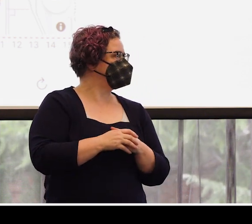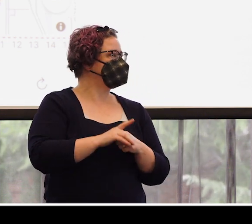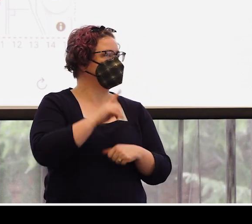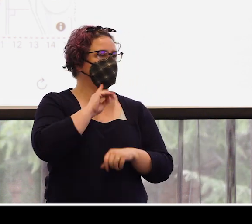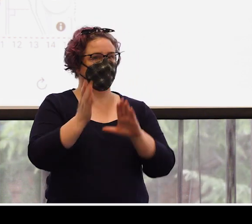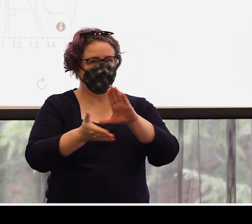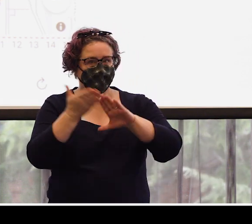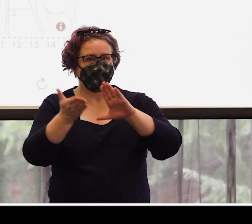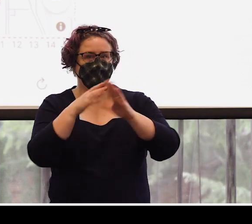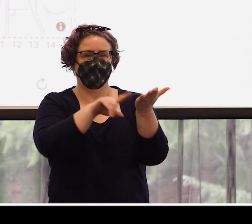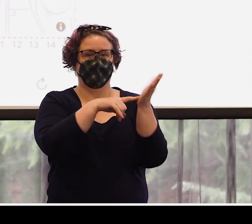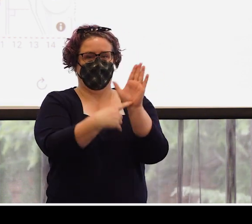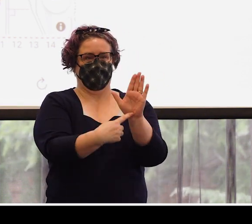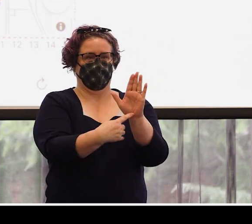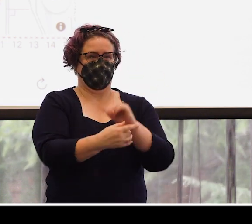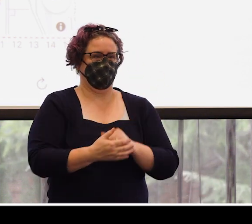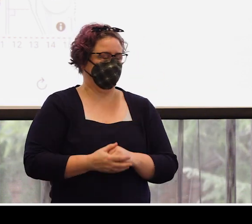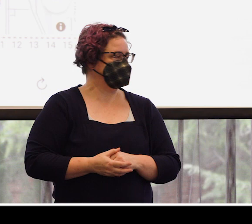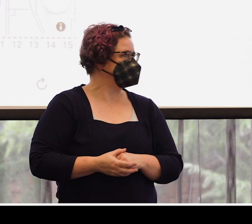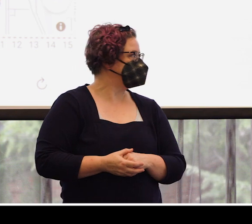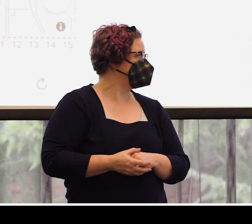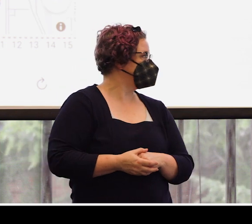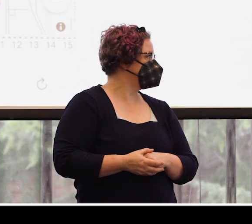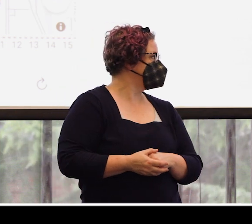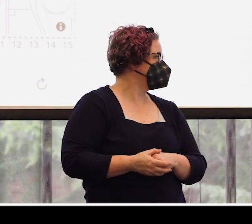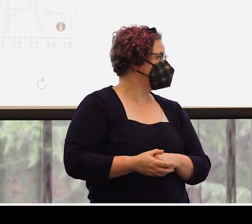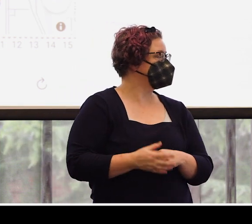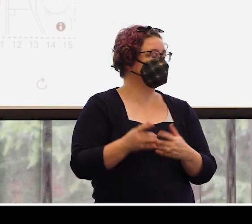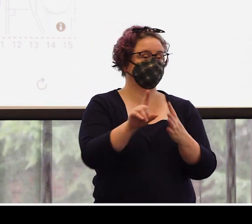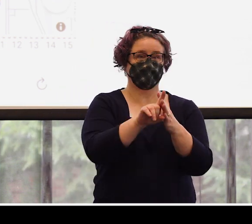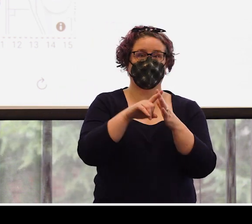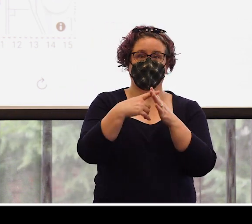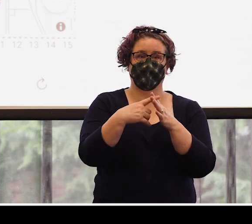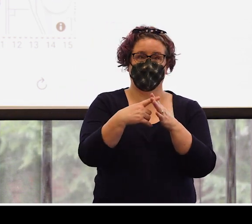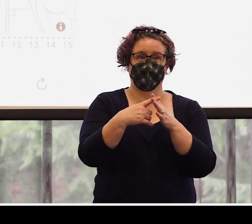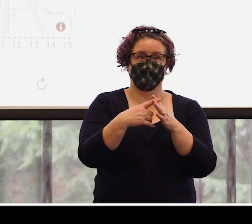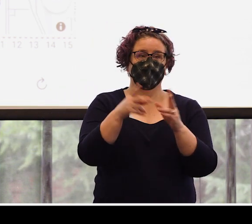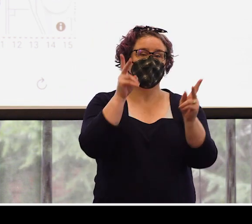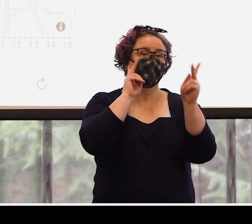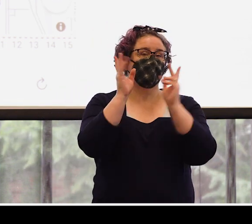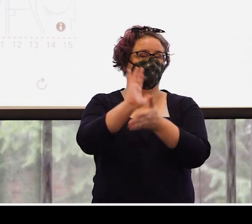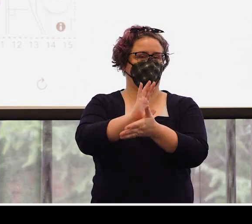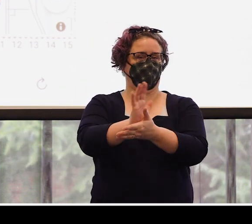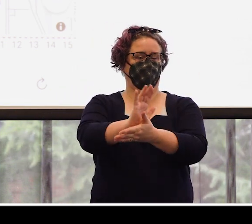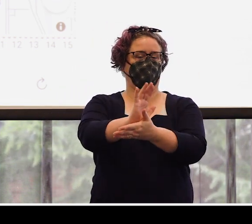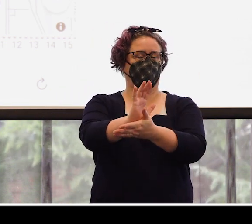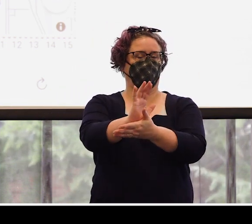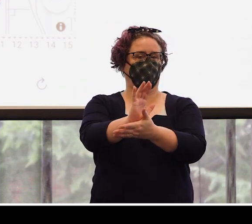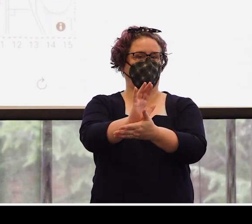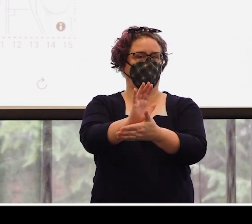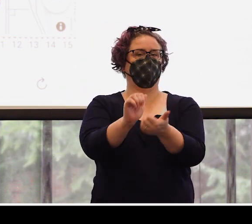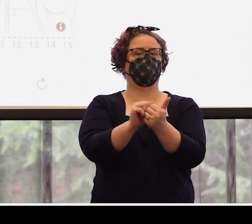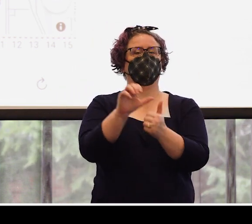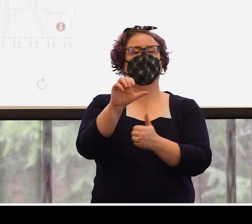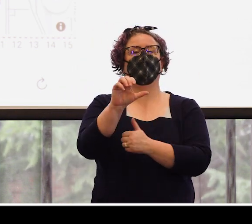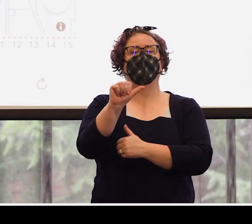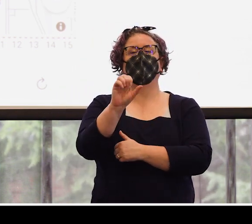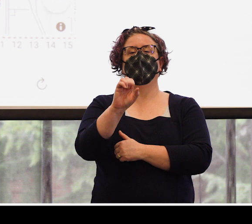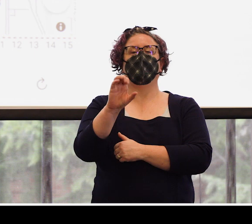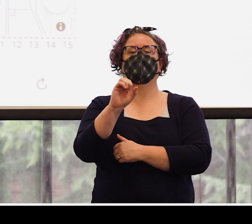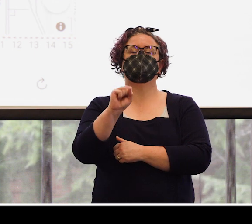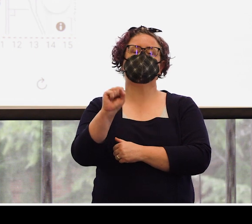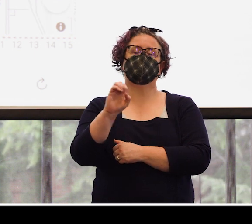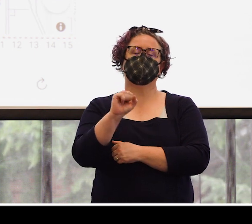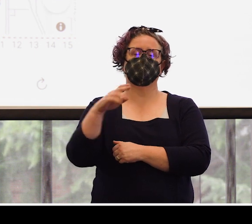and implemented the work. So what we're going to start with is actually a video of how AccessMap operates in